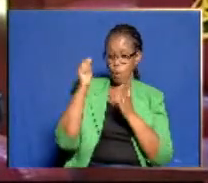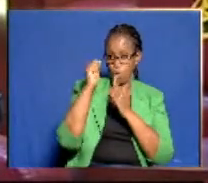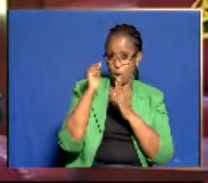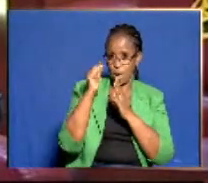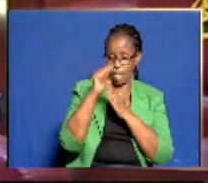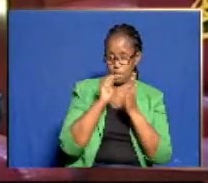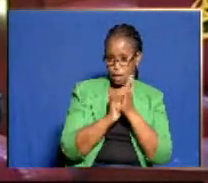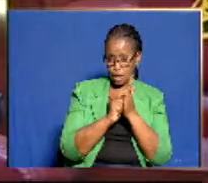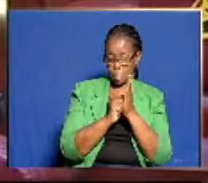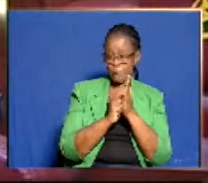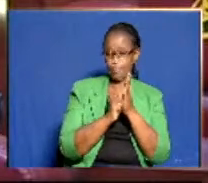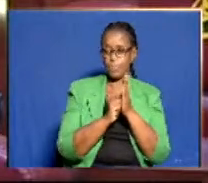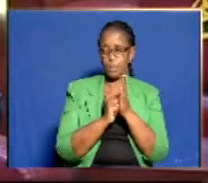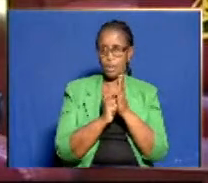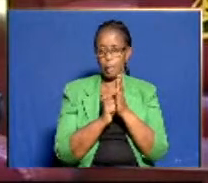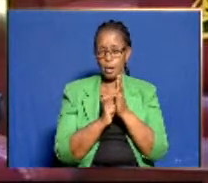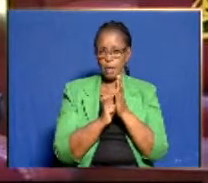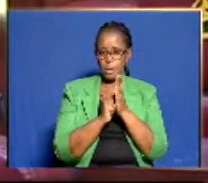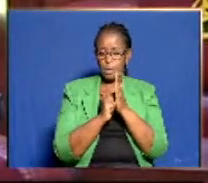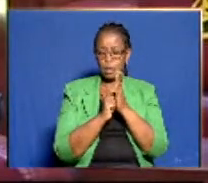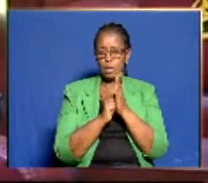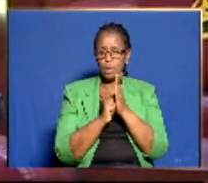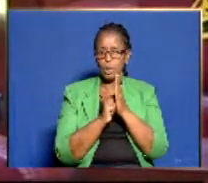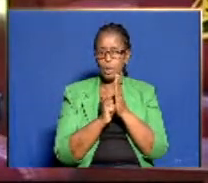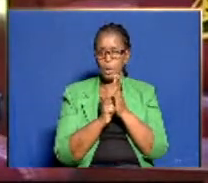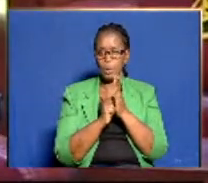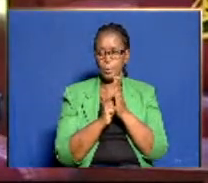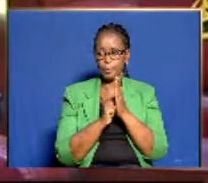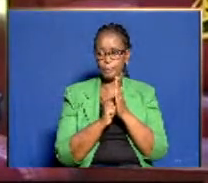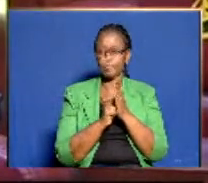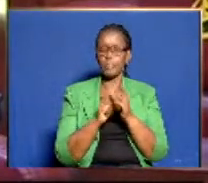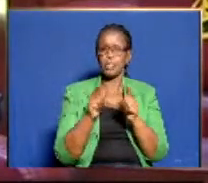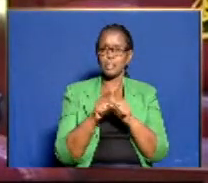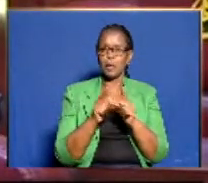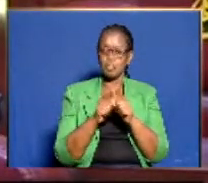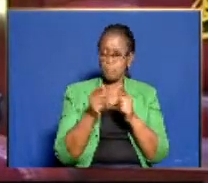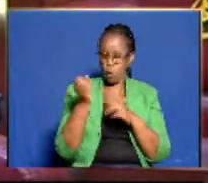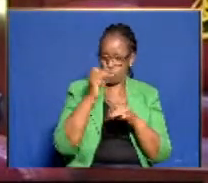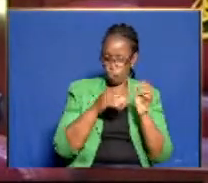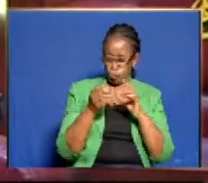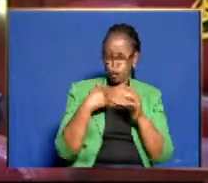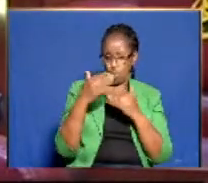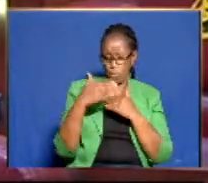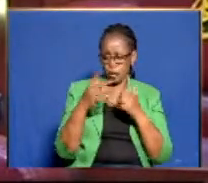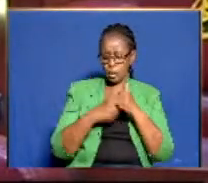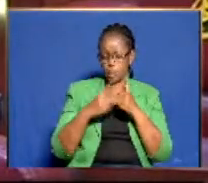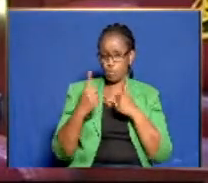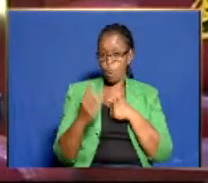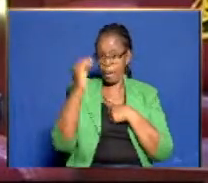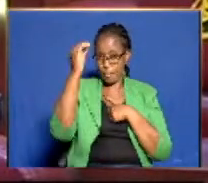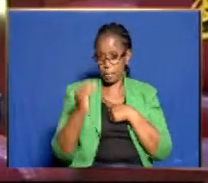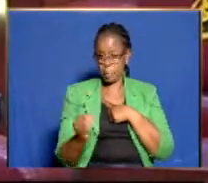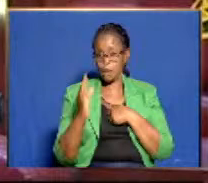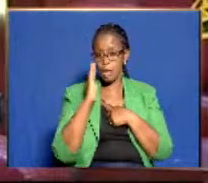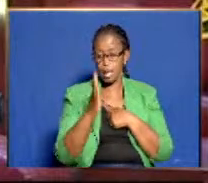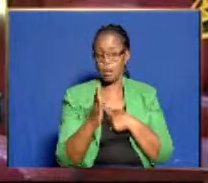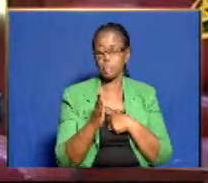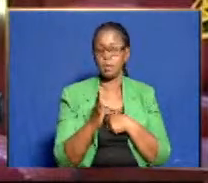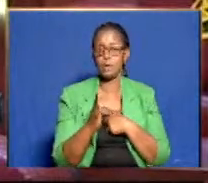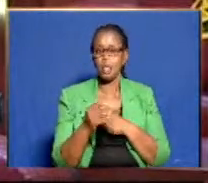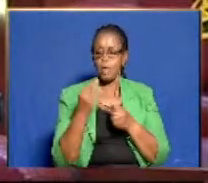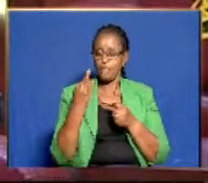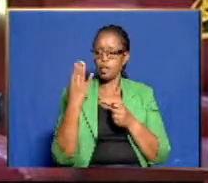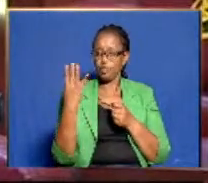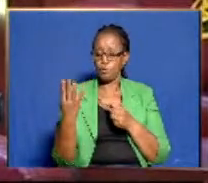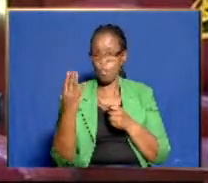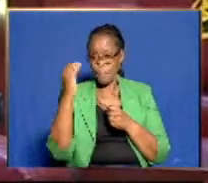sector of the mainstay of the economy, contributing to approximately 61% directly, 34% and